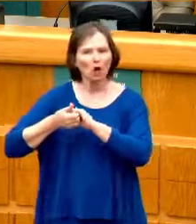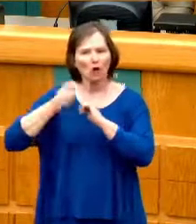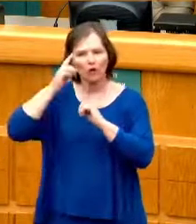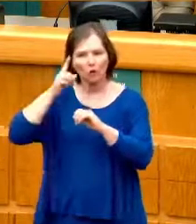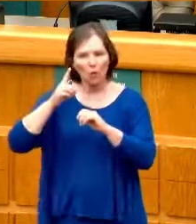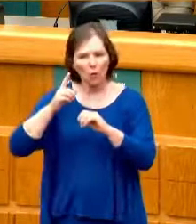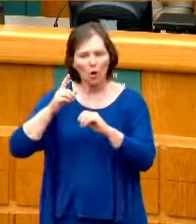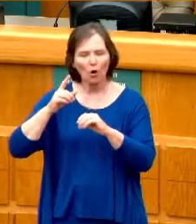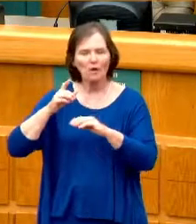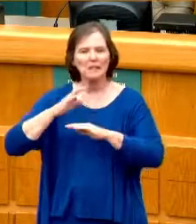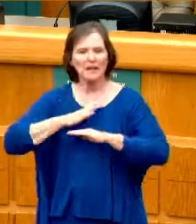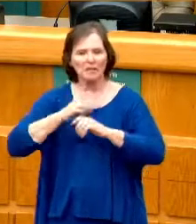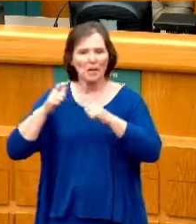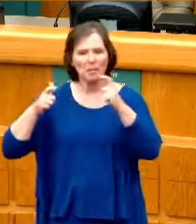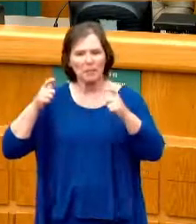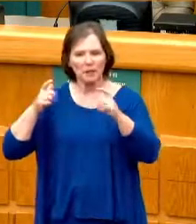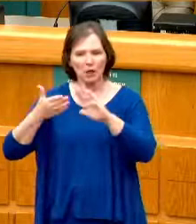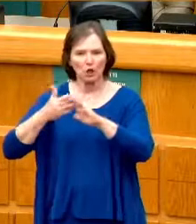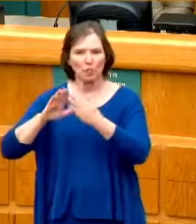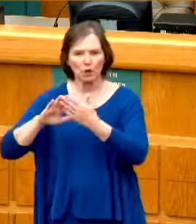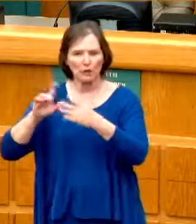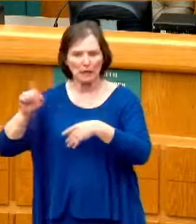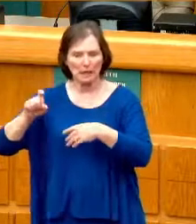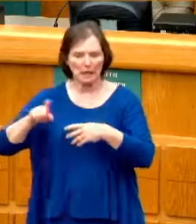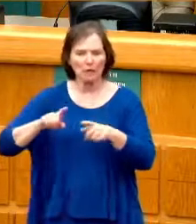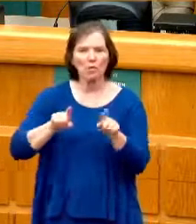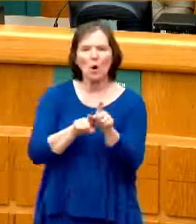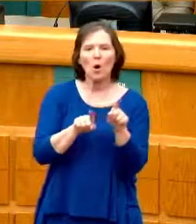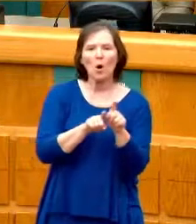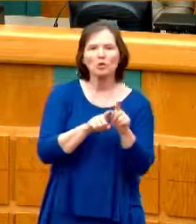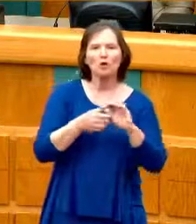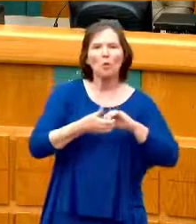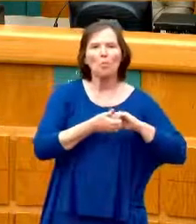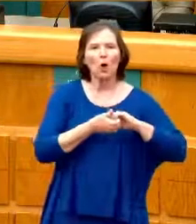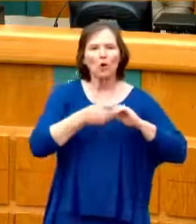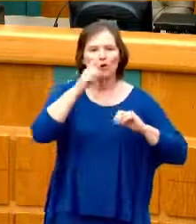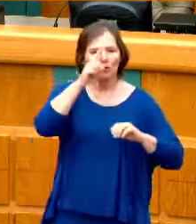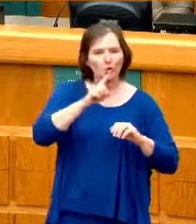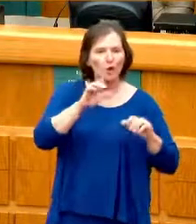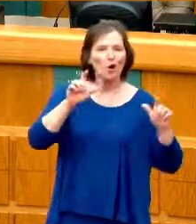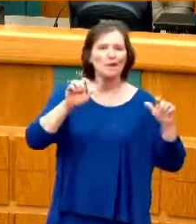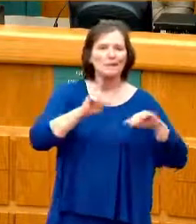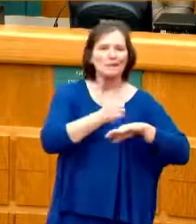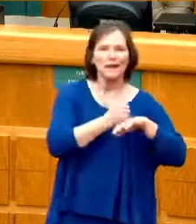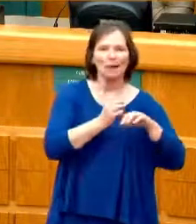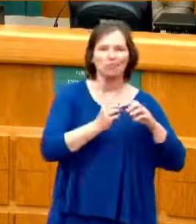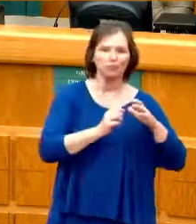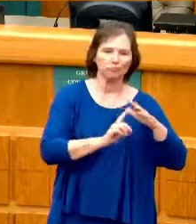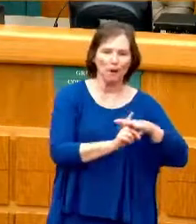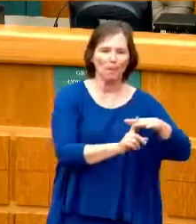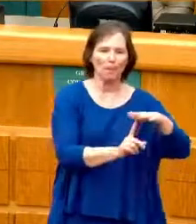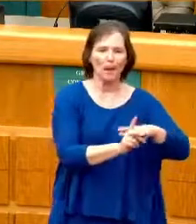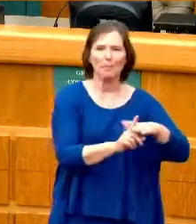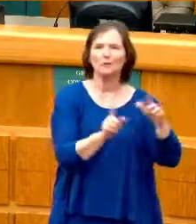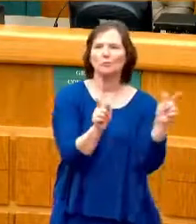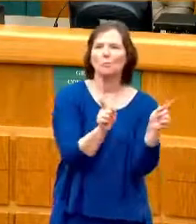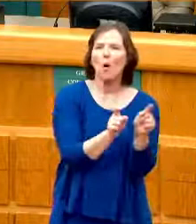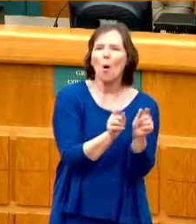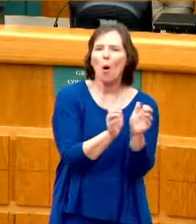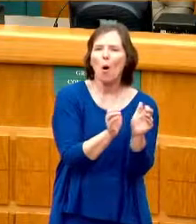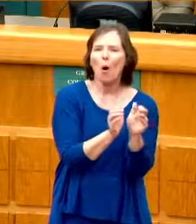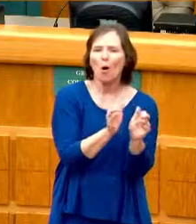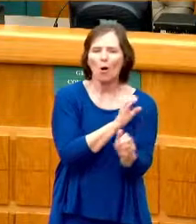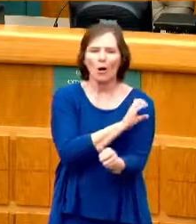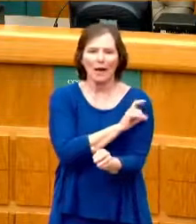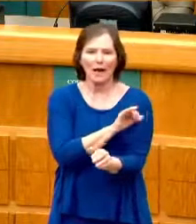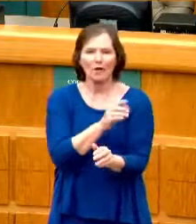rural areas. And we've worked with groups to help set up clinics. And just like there is an SOS program inside the city limits,